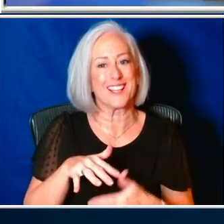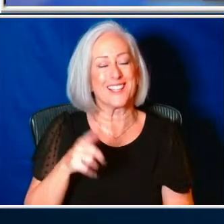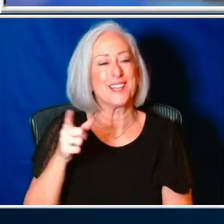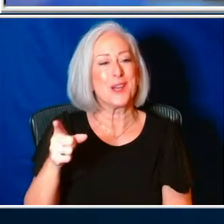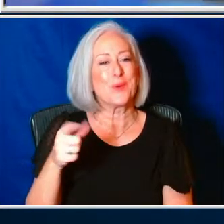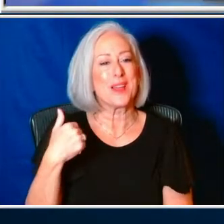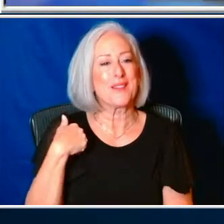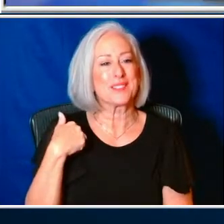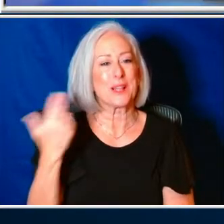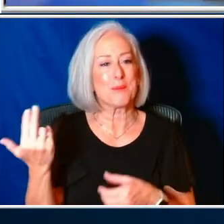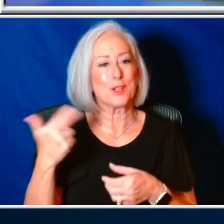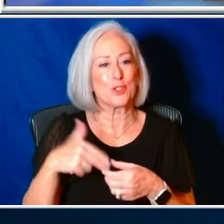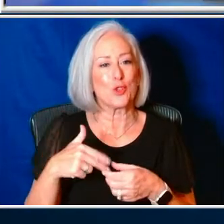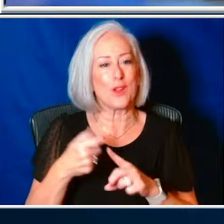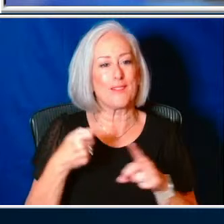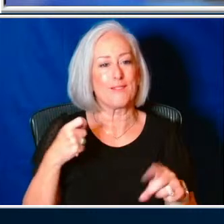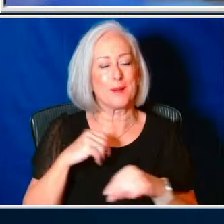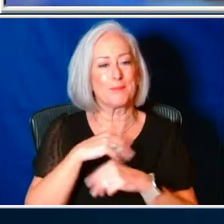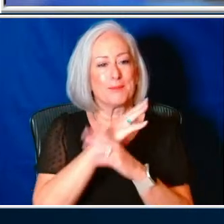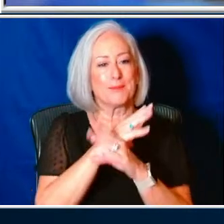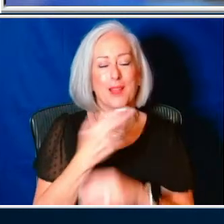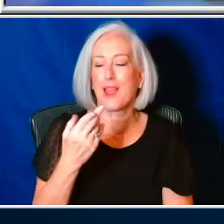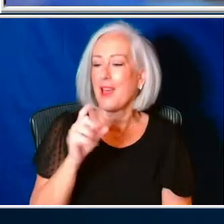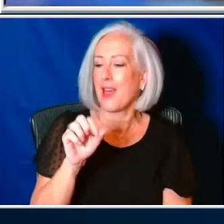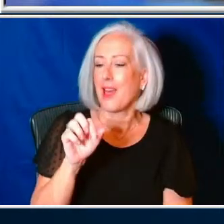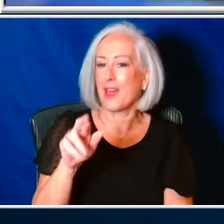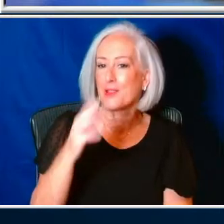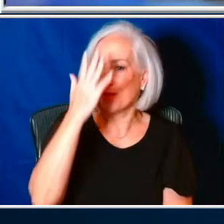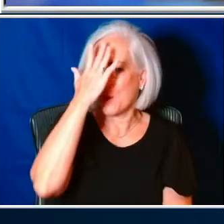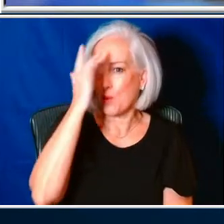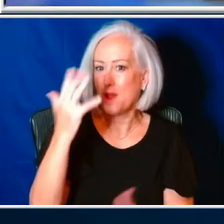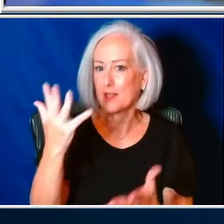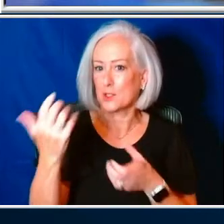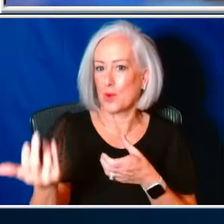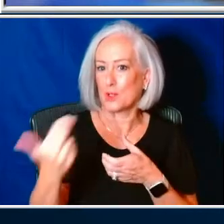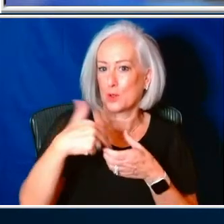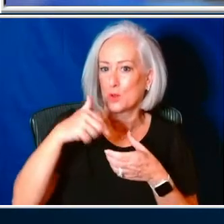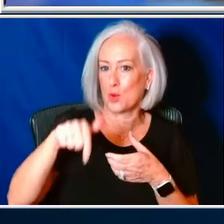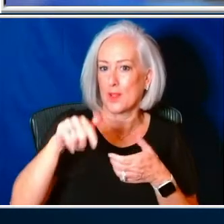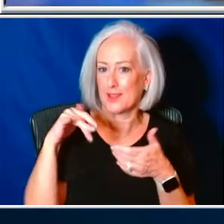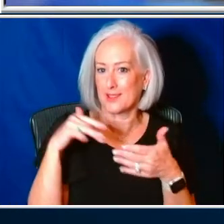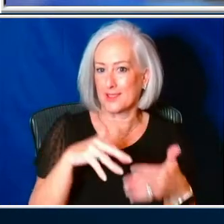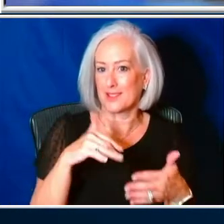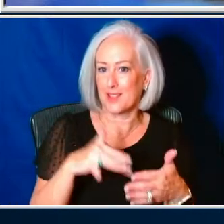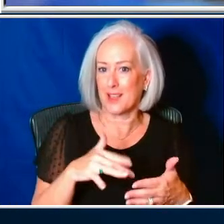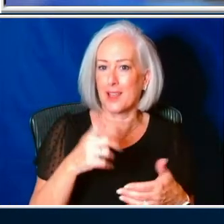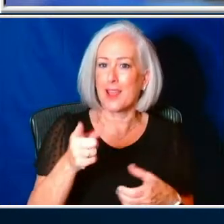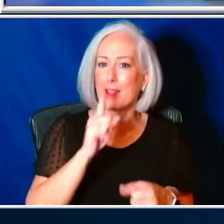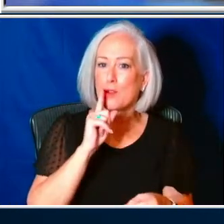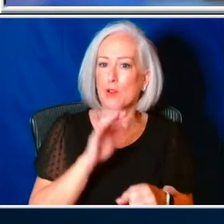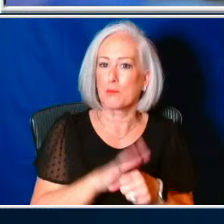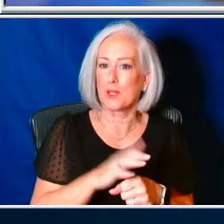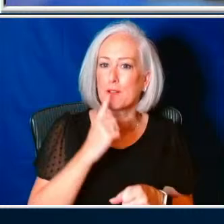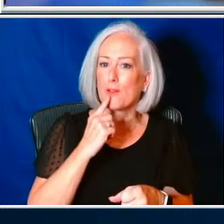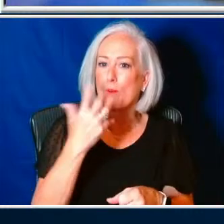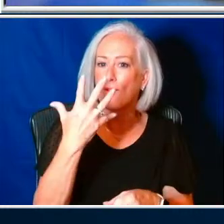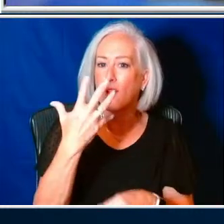what made you want to be a part of this very important study, and what is it that you have committed to for this 5 years?